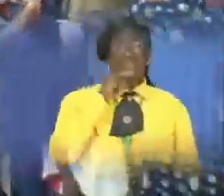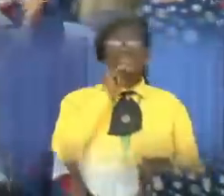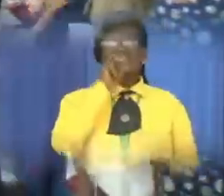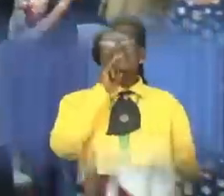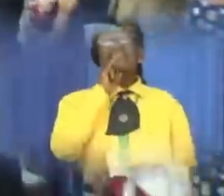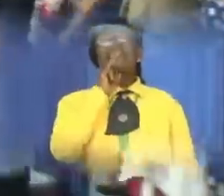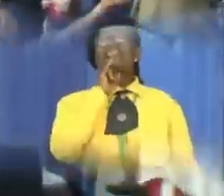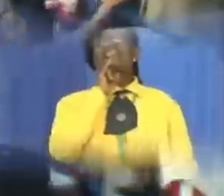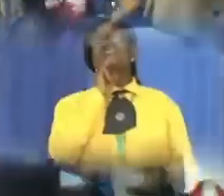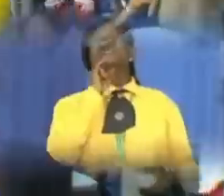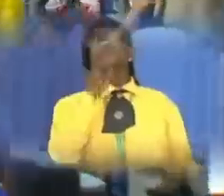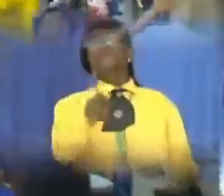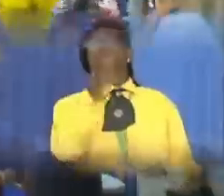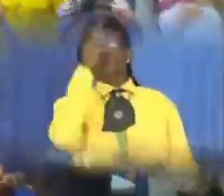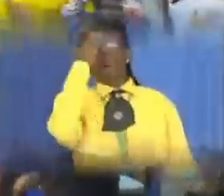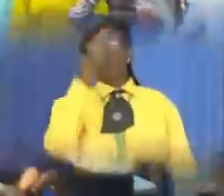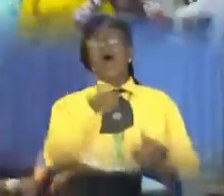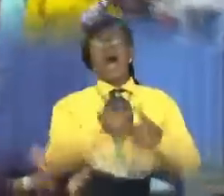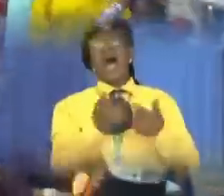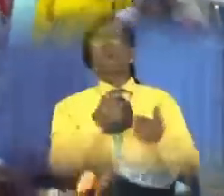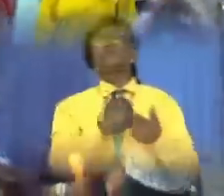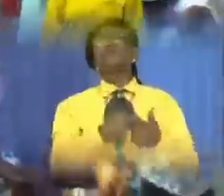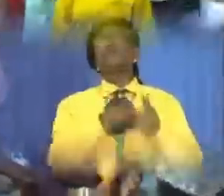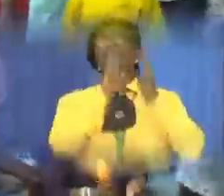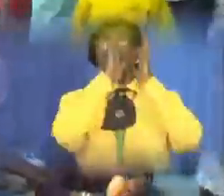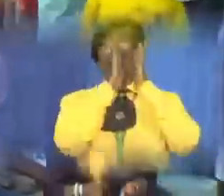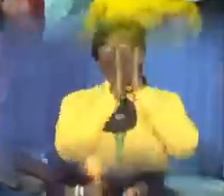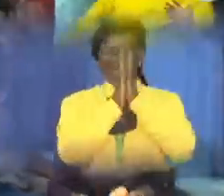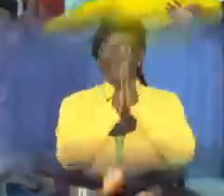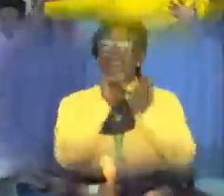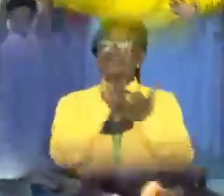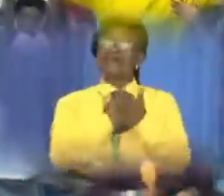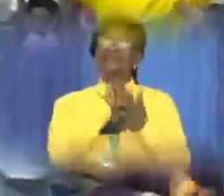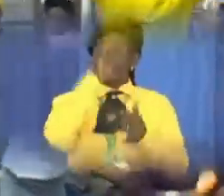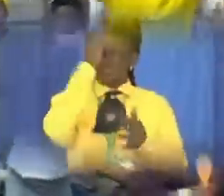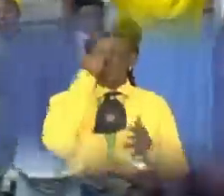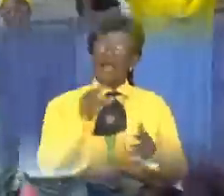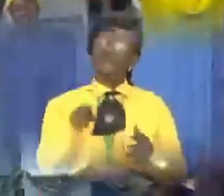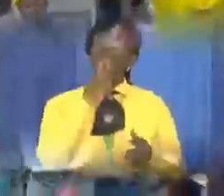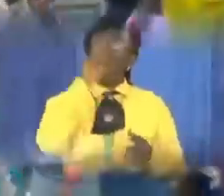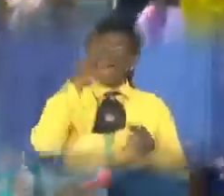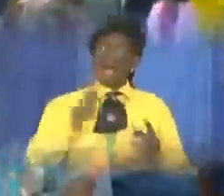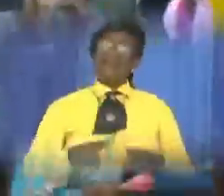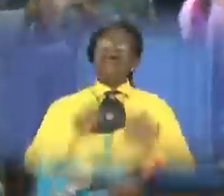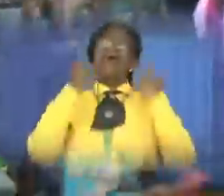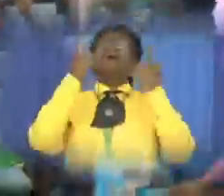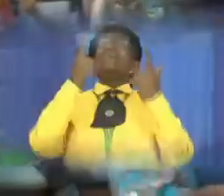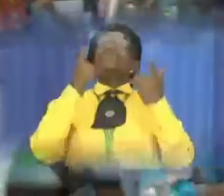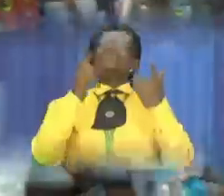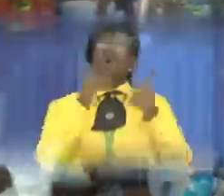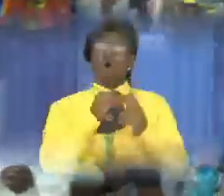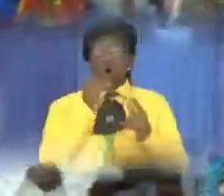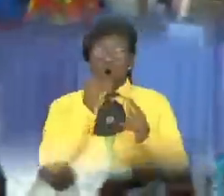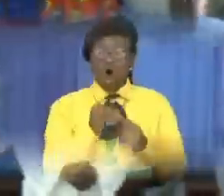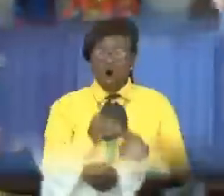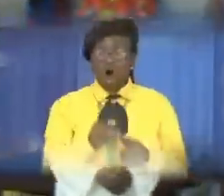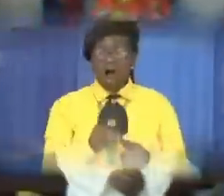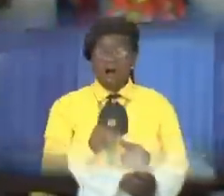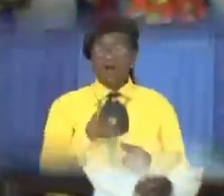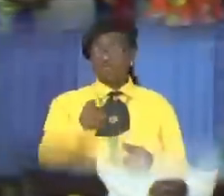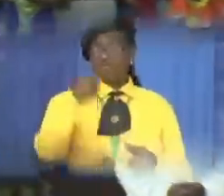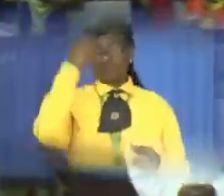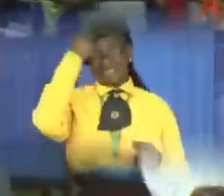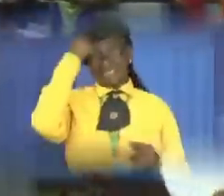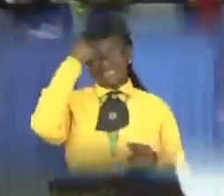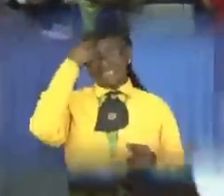your anointing that is so mighty that the enemy had not swallowed you up? If God has